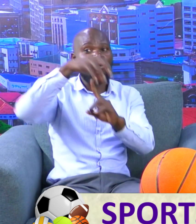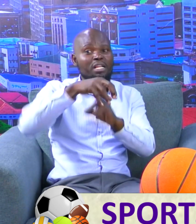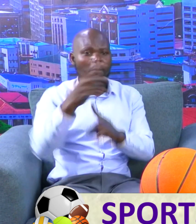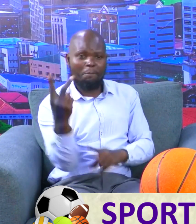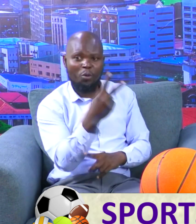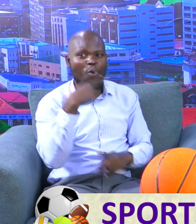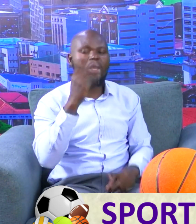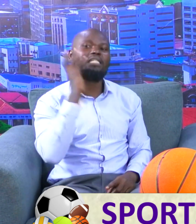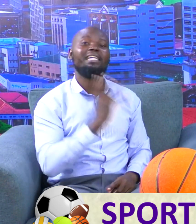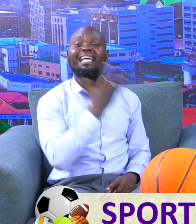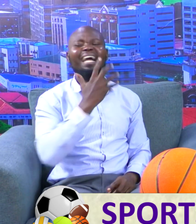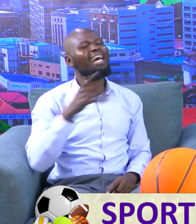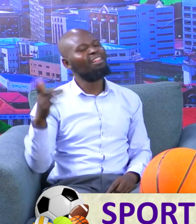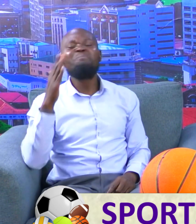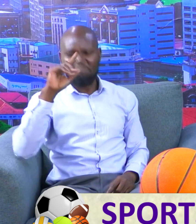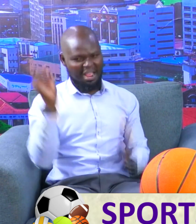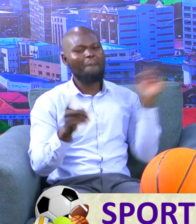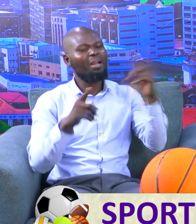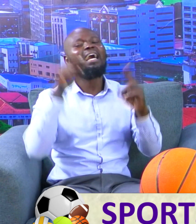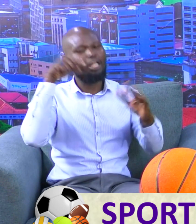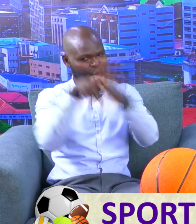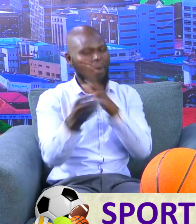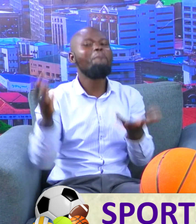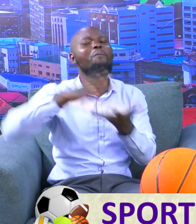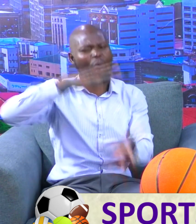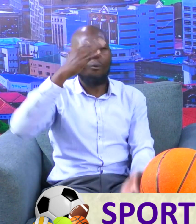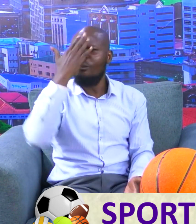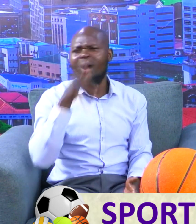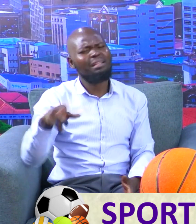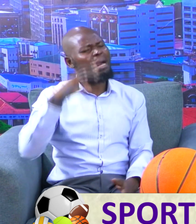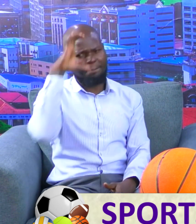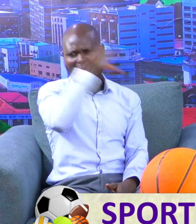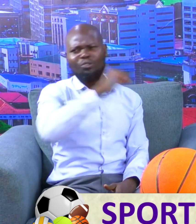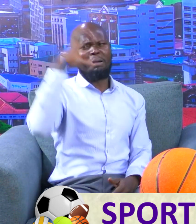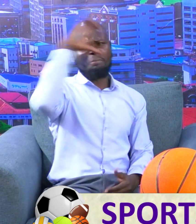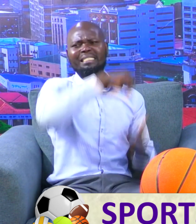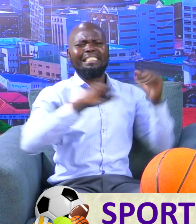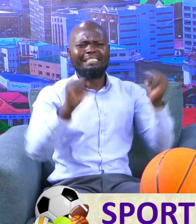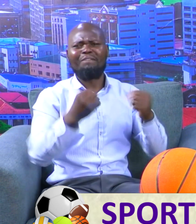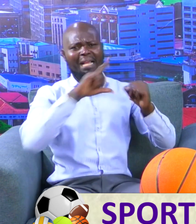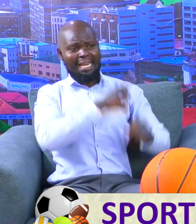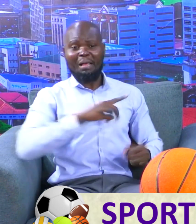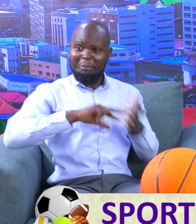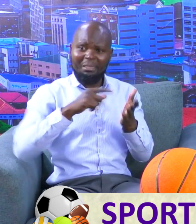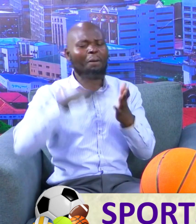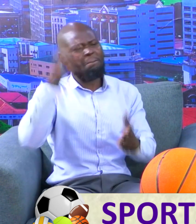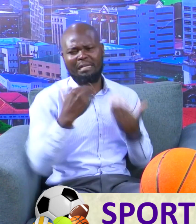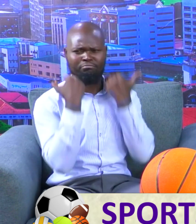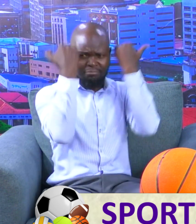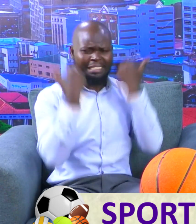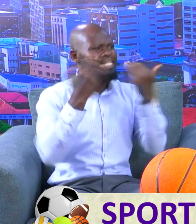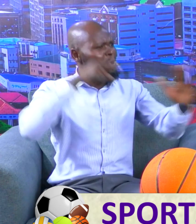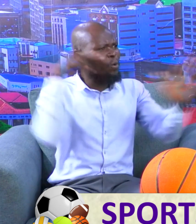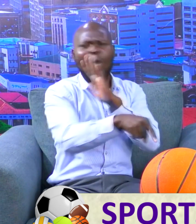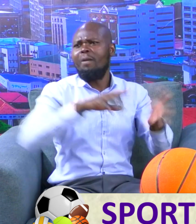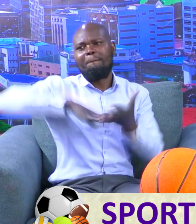So I feel that also in the Champions League, when Haaland meets Lukaku, I feel it's going to be a